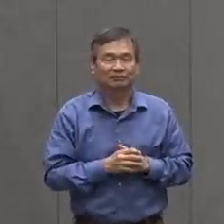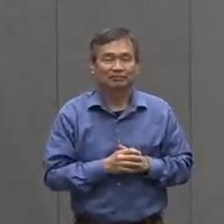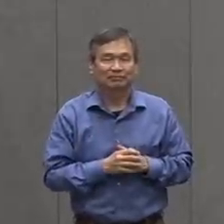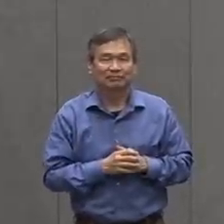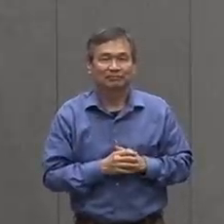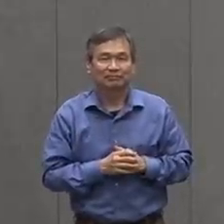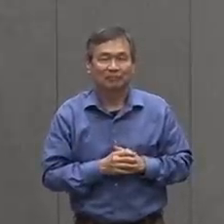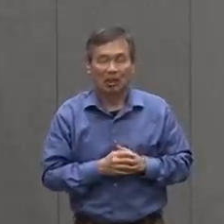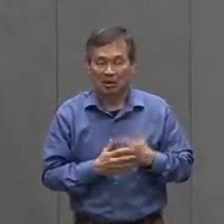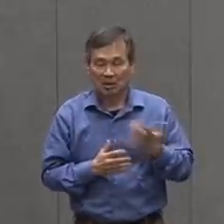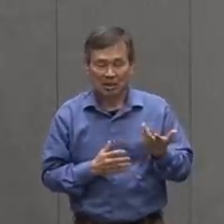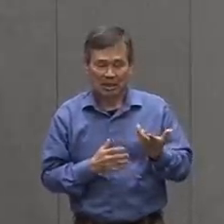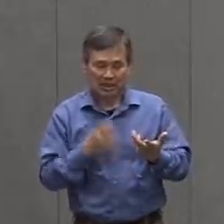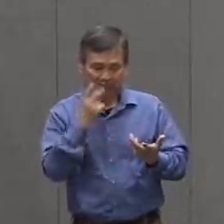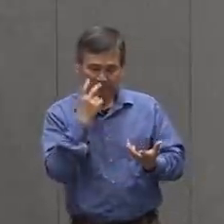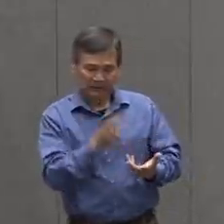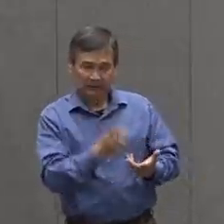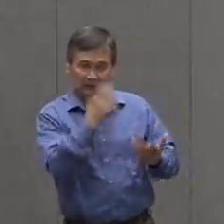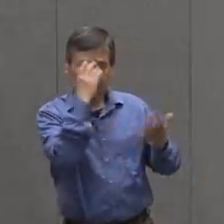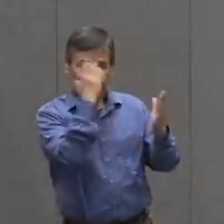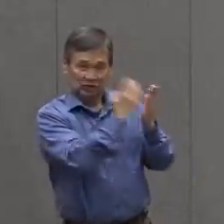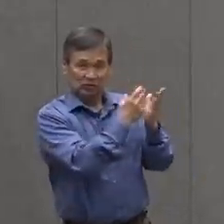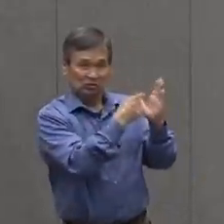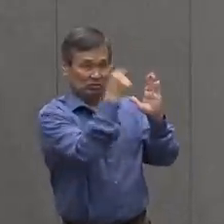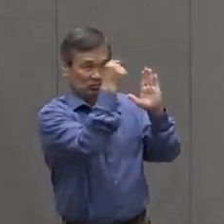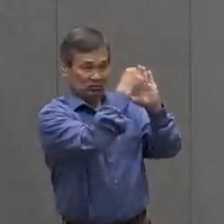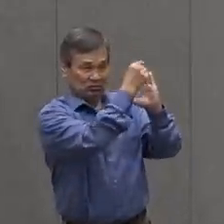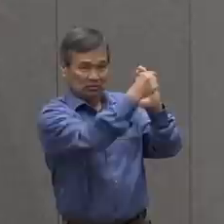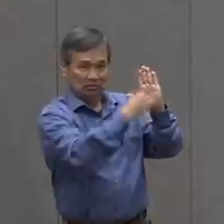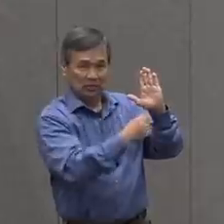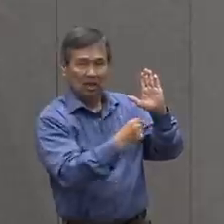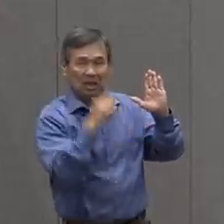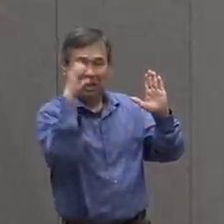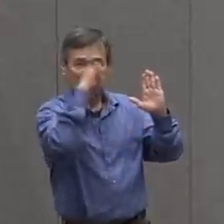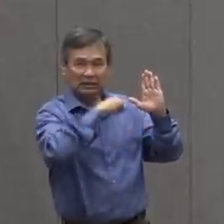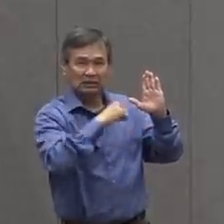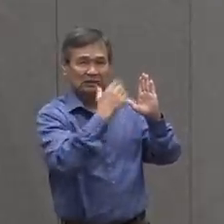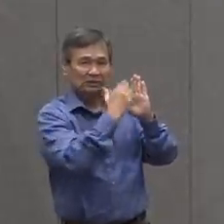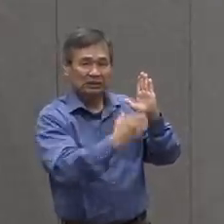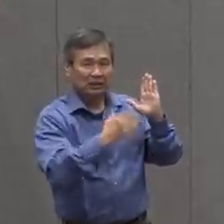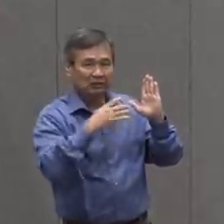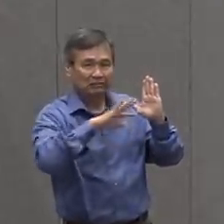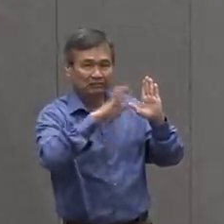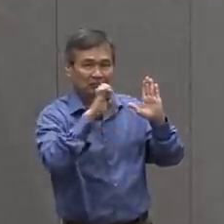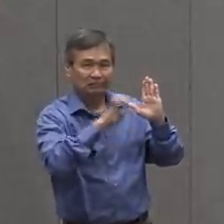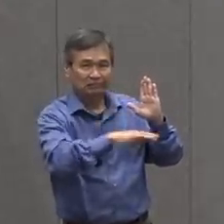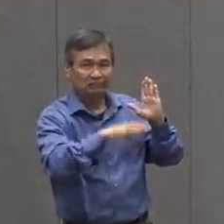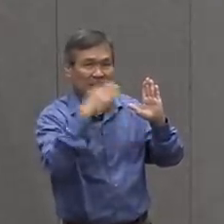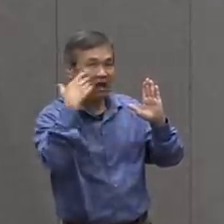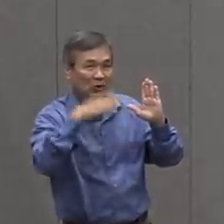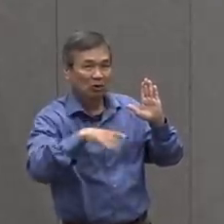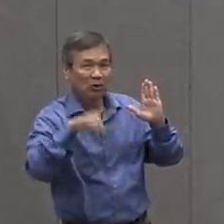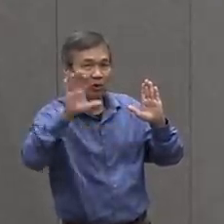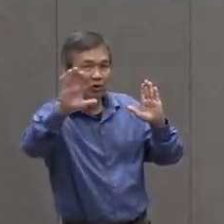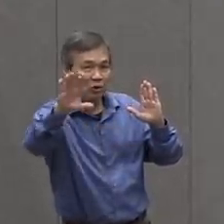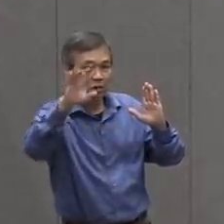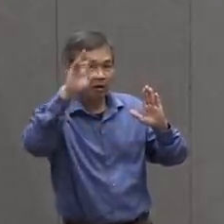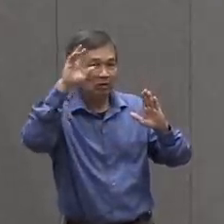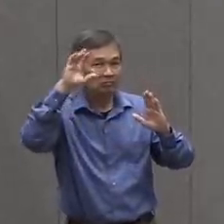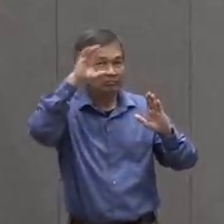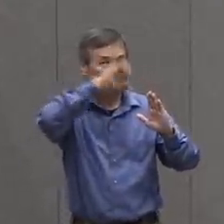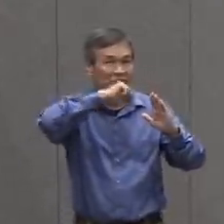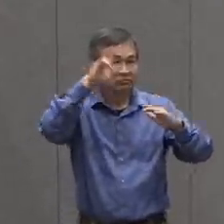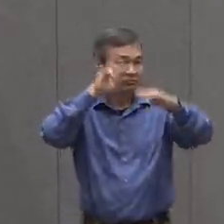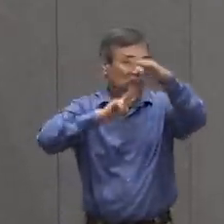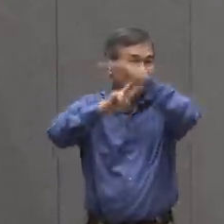guess some of them, but I'm not sure of others. What are your predictions?